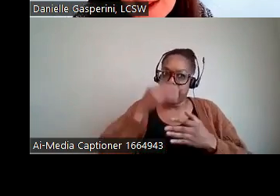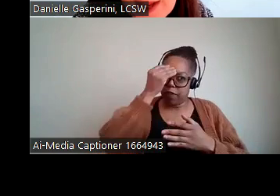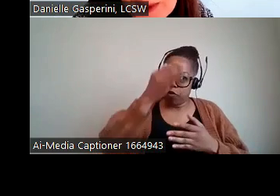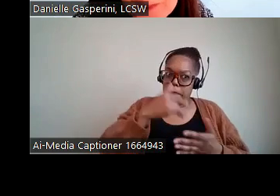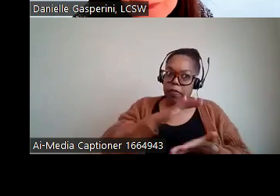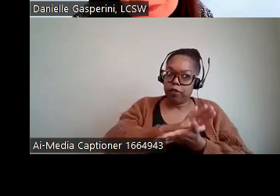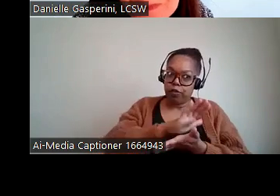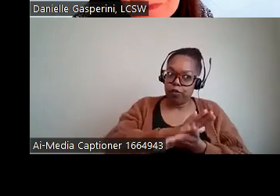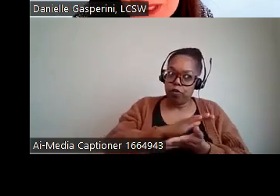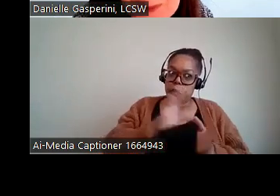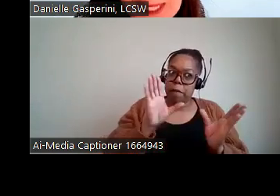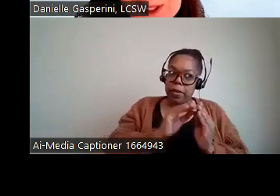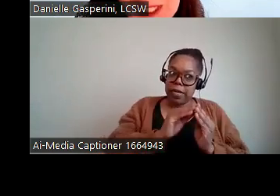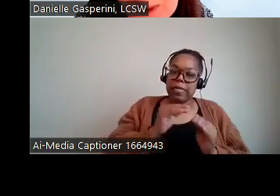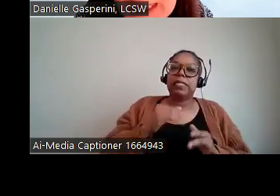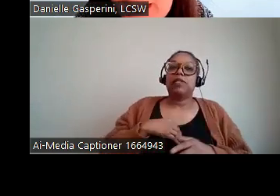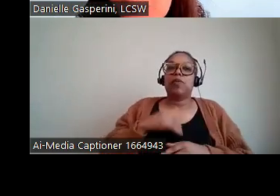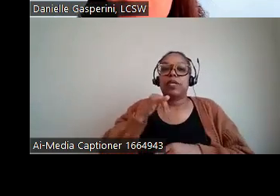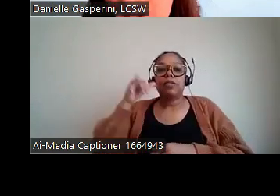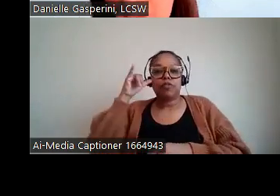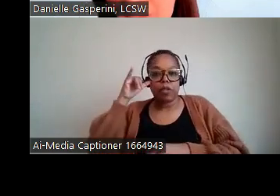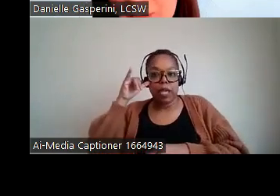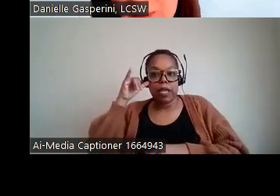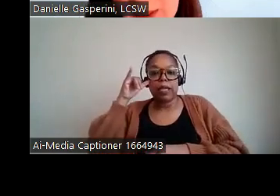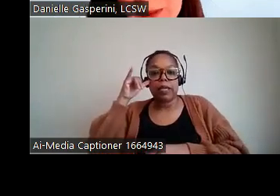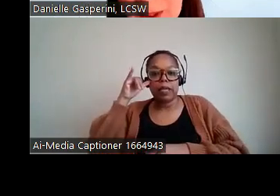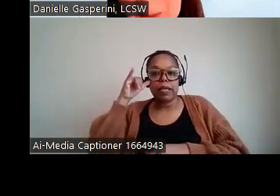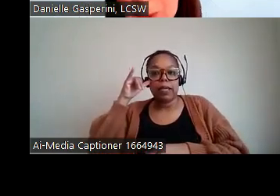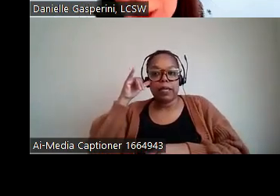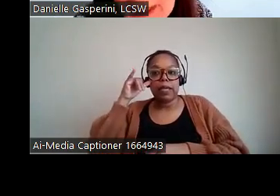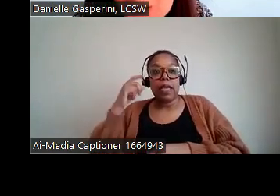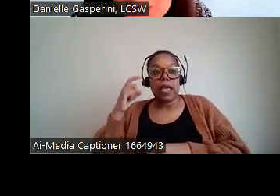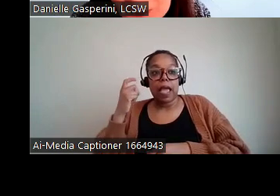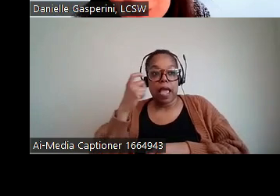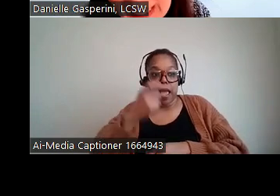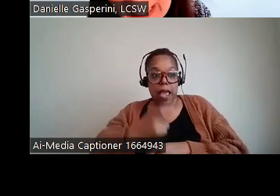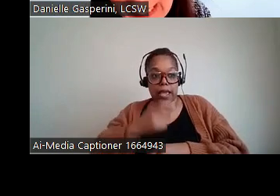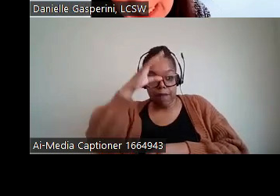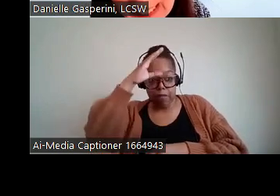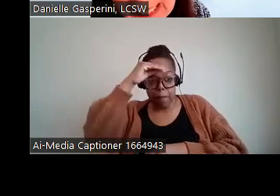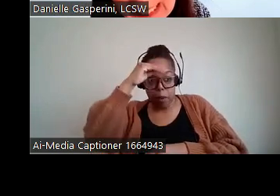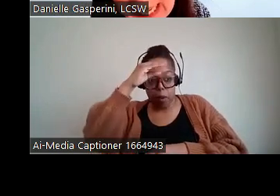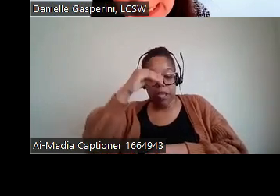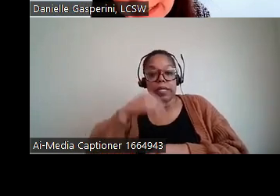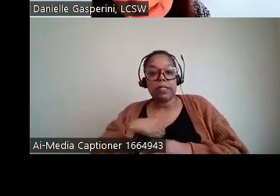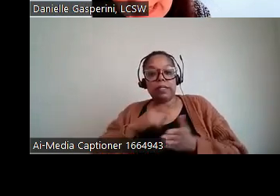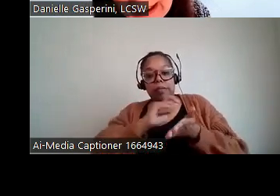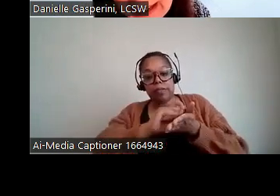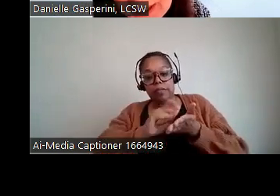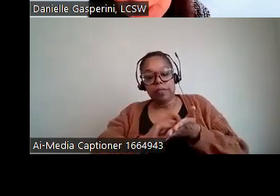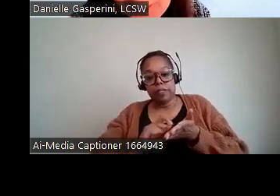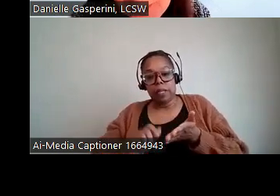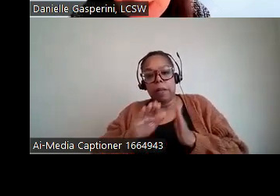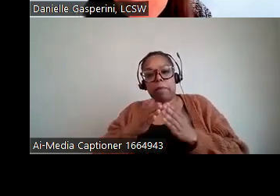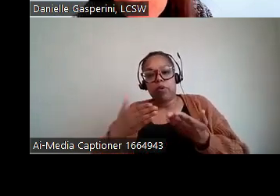yesterday, I was actually able to give the young boy a journal. He had said